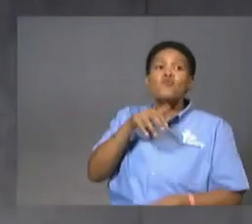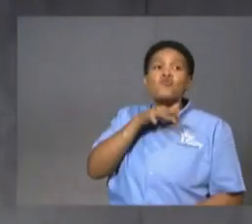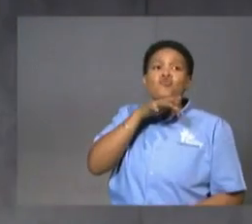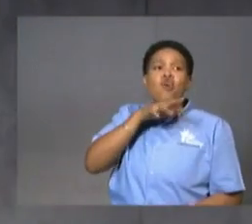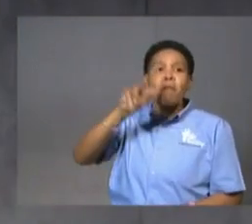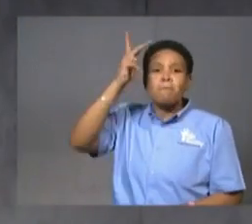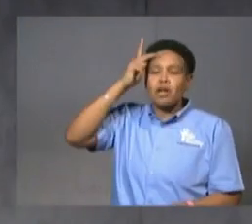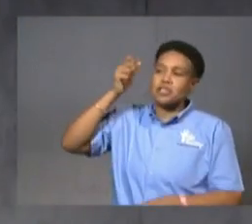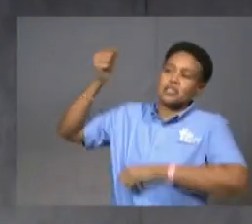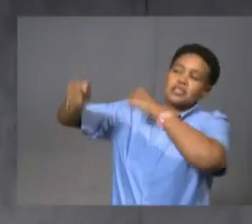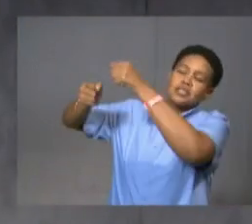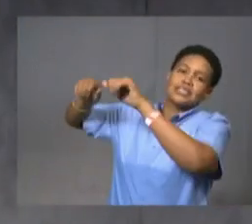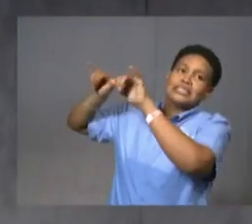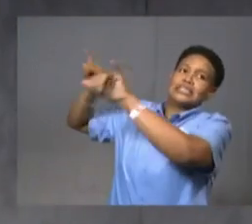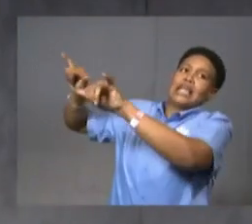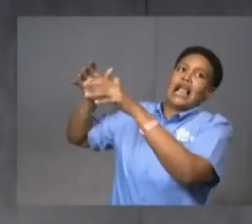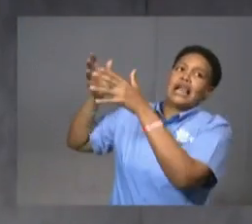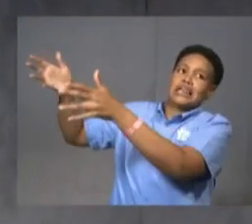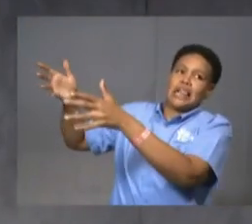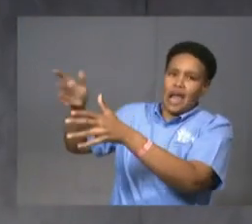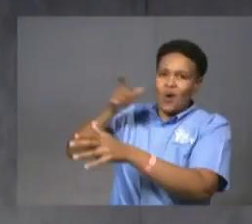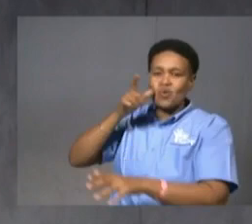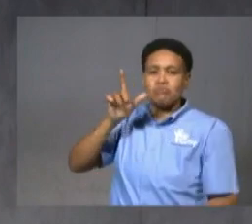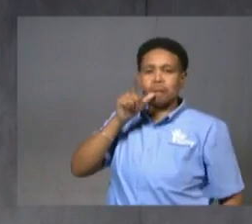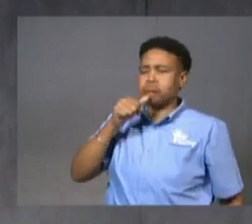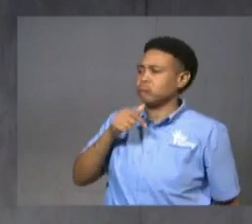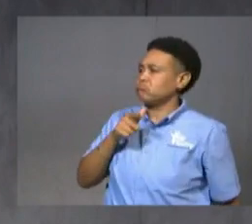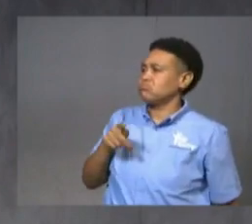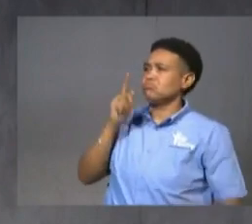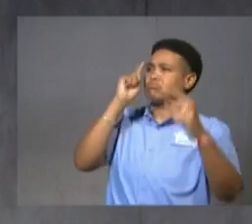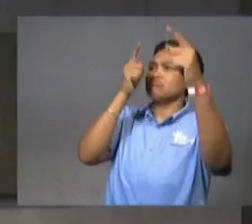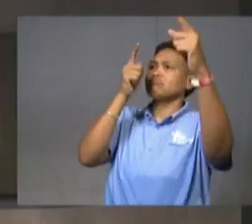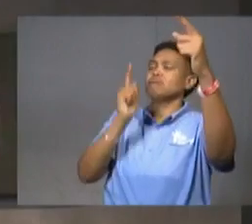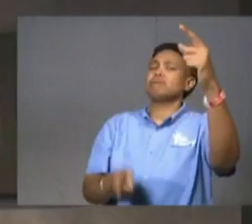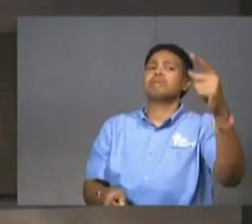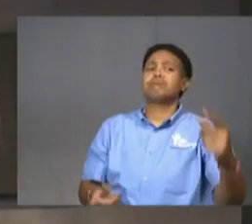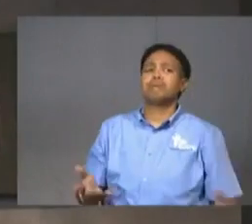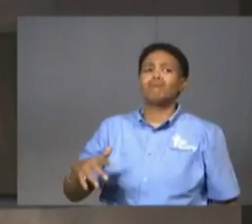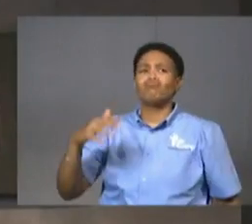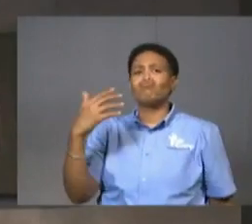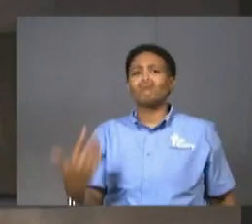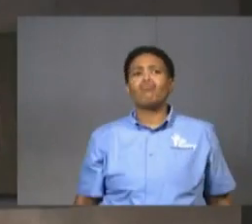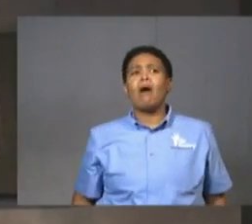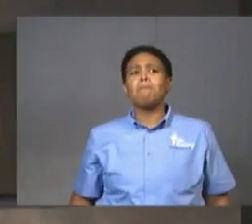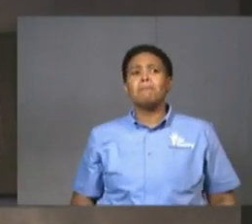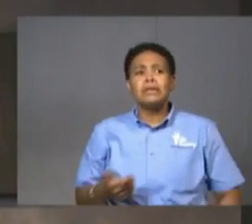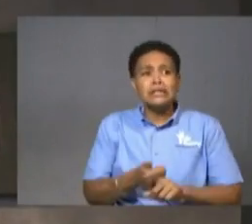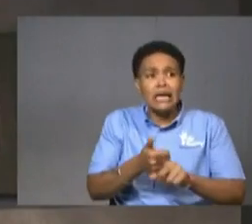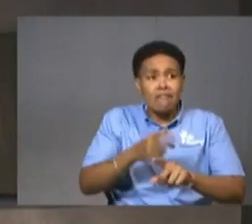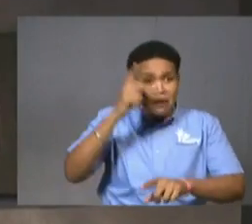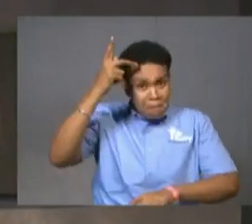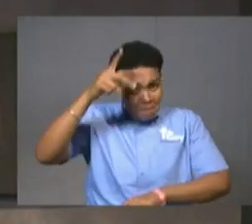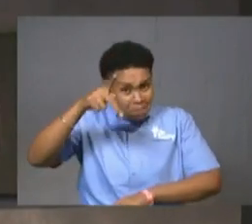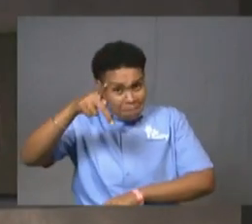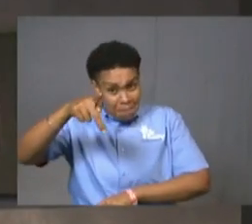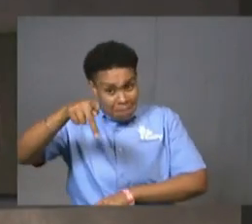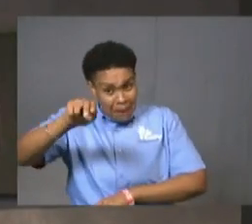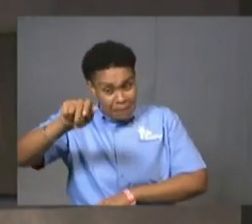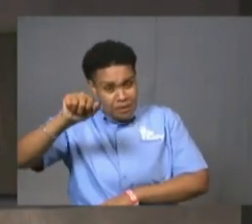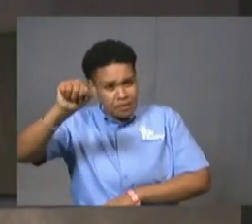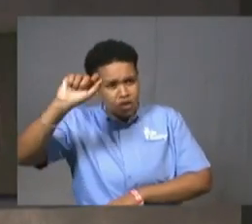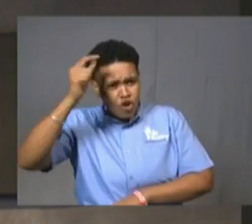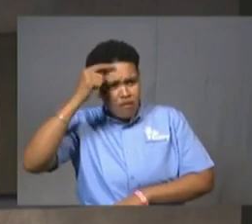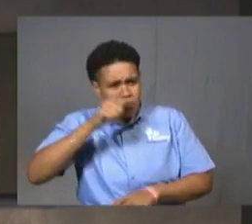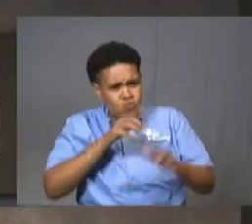disappointed the aspirations of the people. It was the PNP government that developed MOCA,